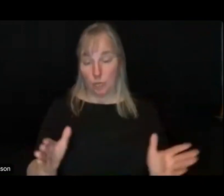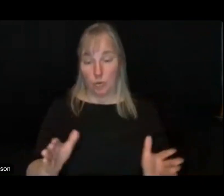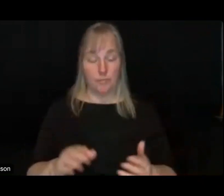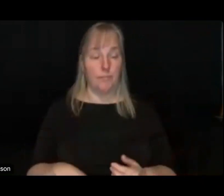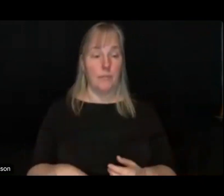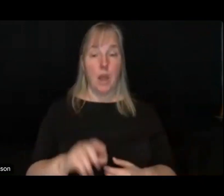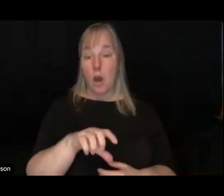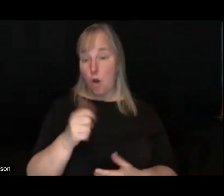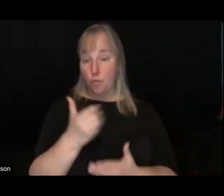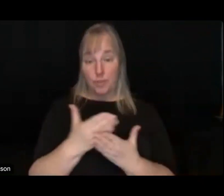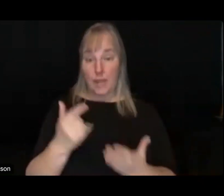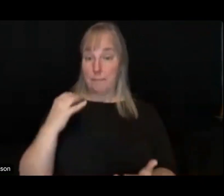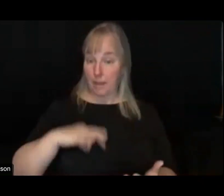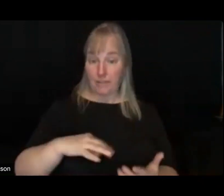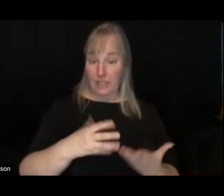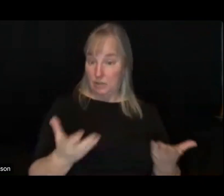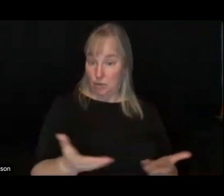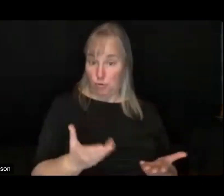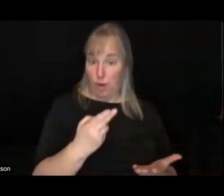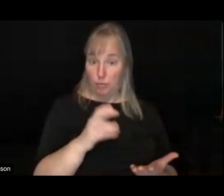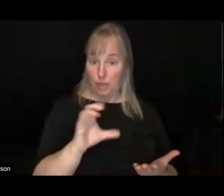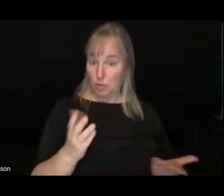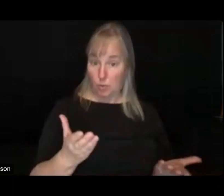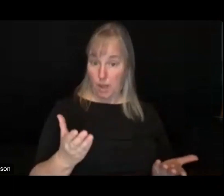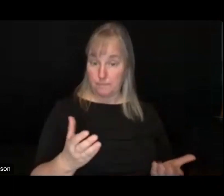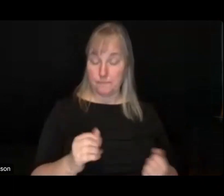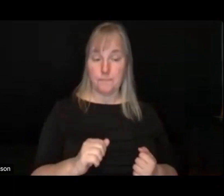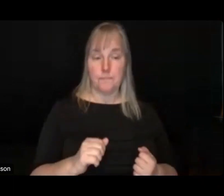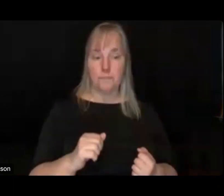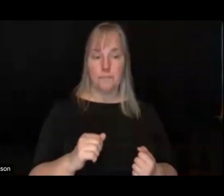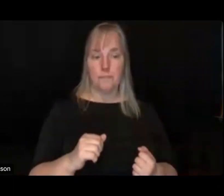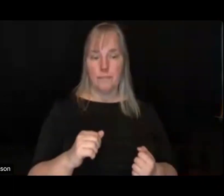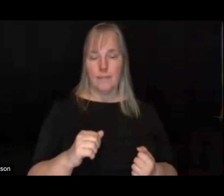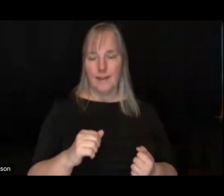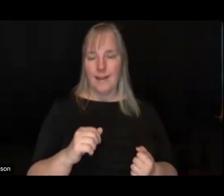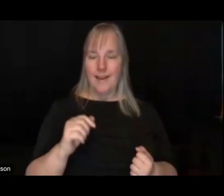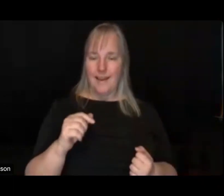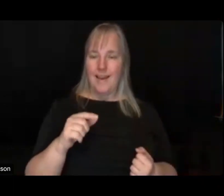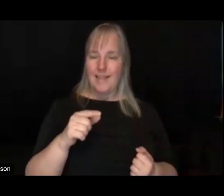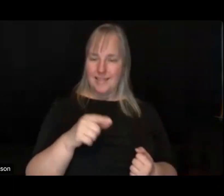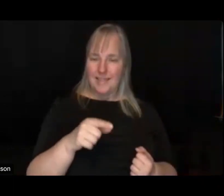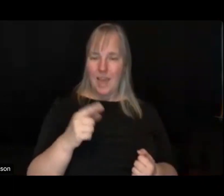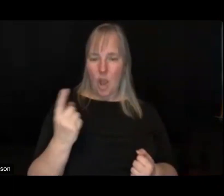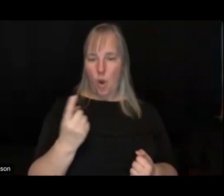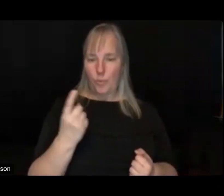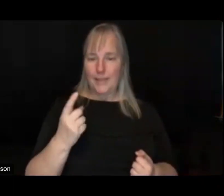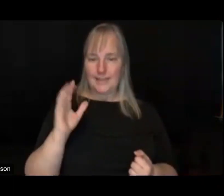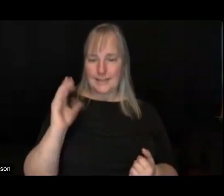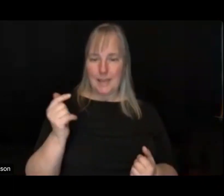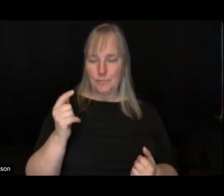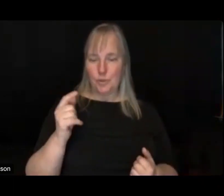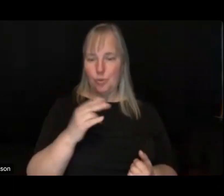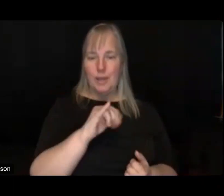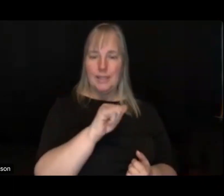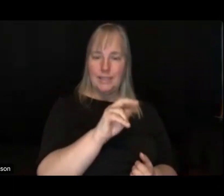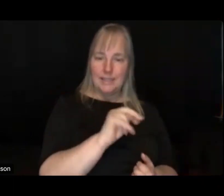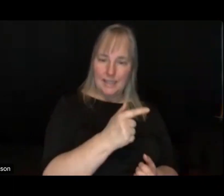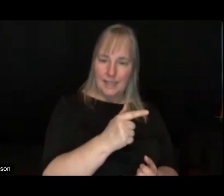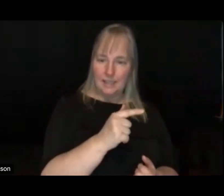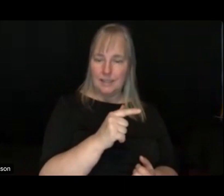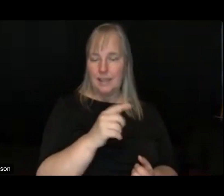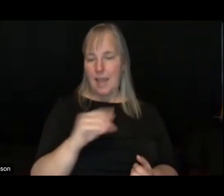is a benefit here is they always seem to kind of yin and yang, right? So yes, the housing